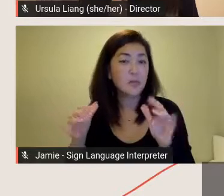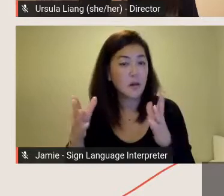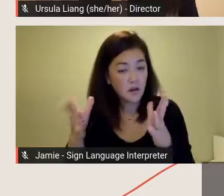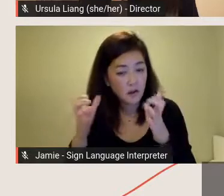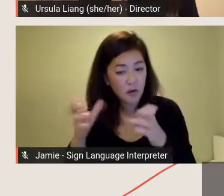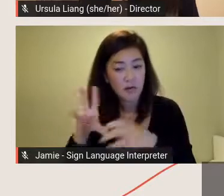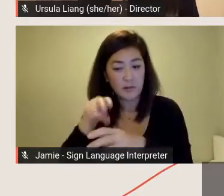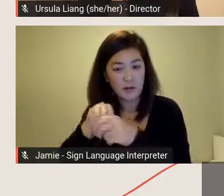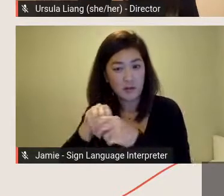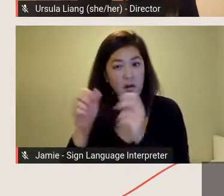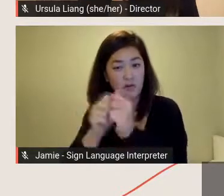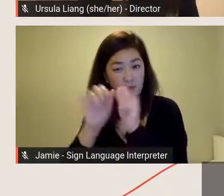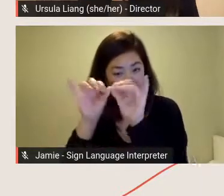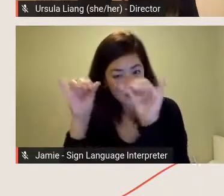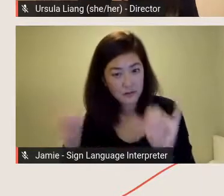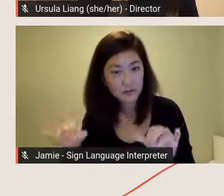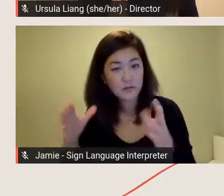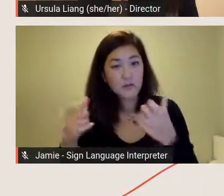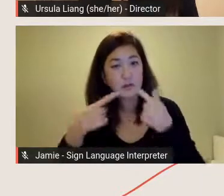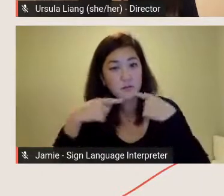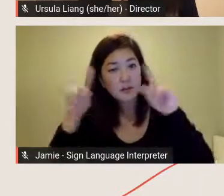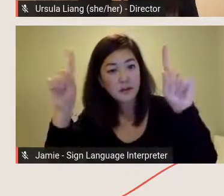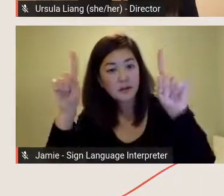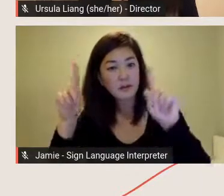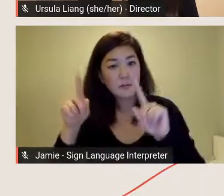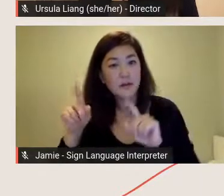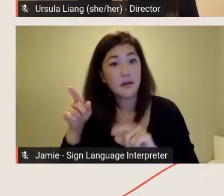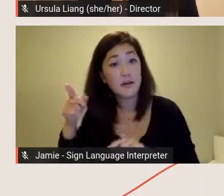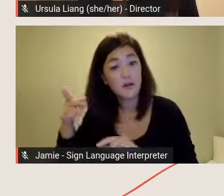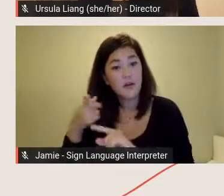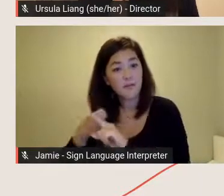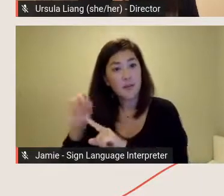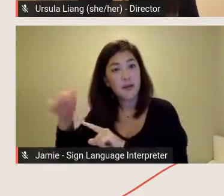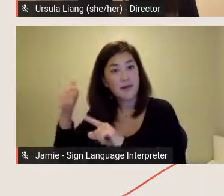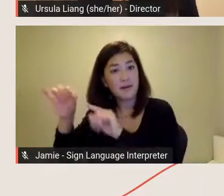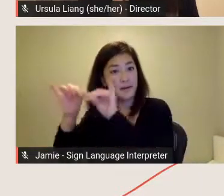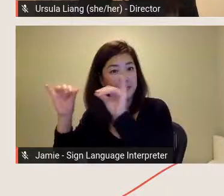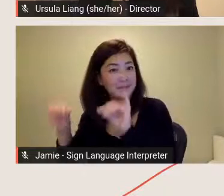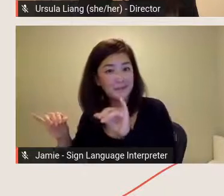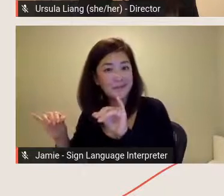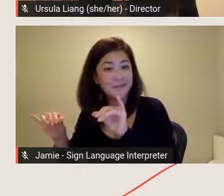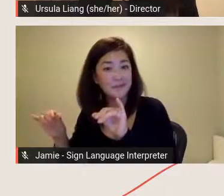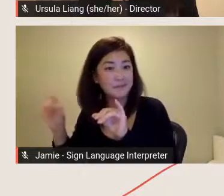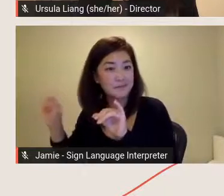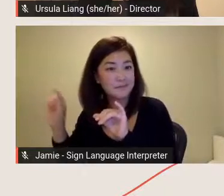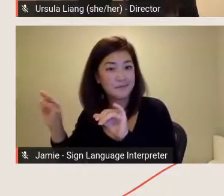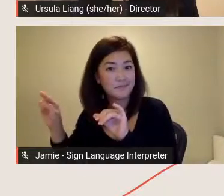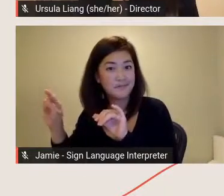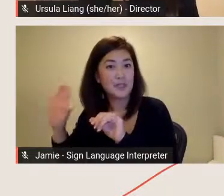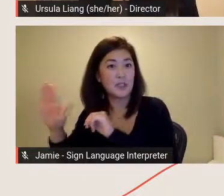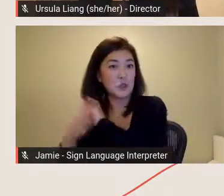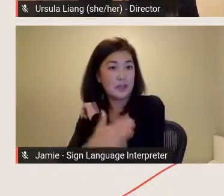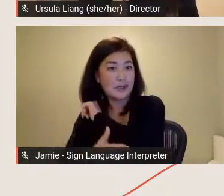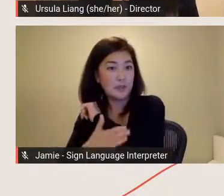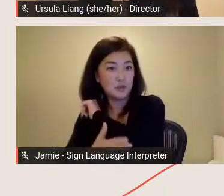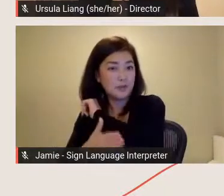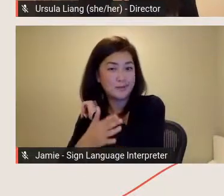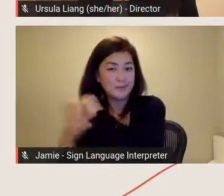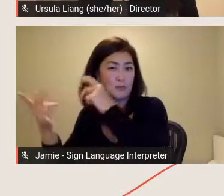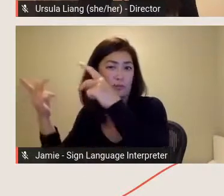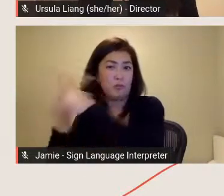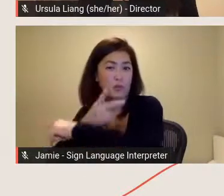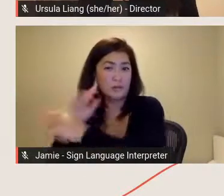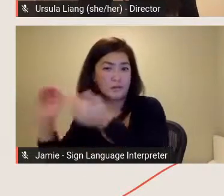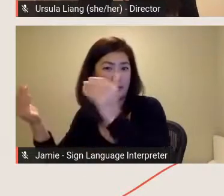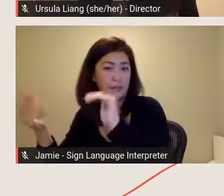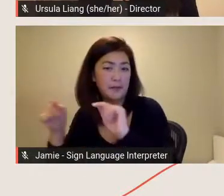the system and succeed in the system. And they've come from a different system that was, you know, in many ways worse than this one, you